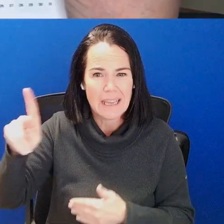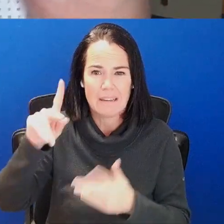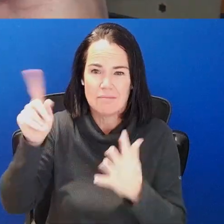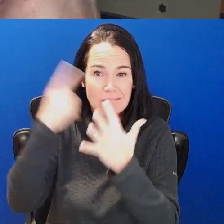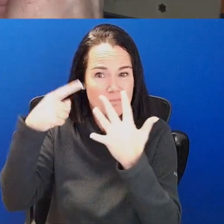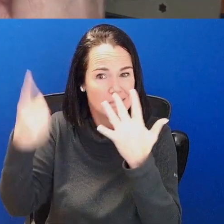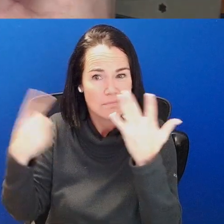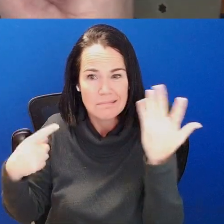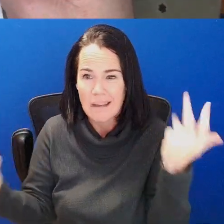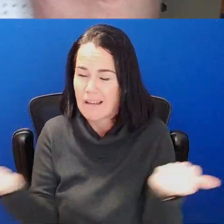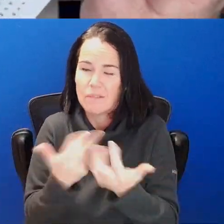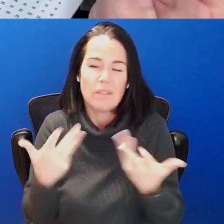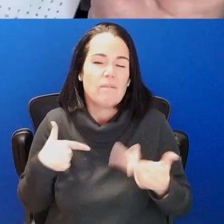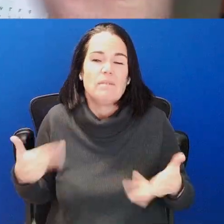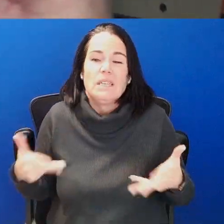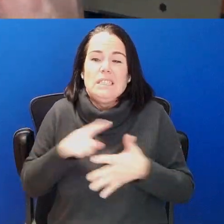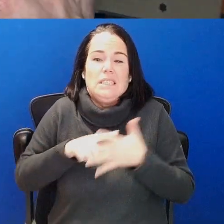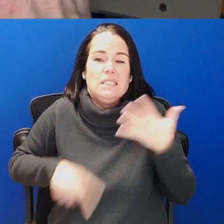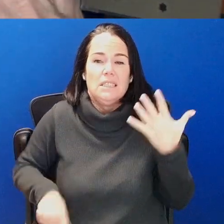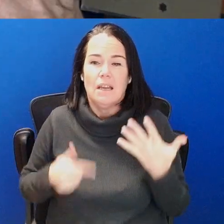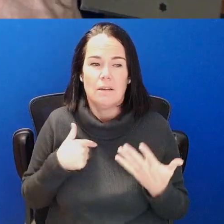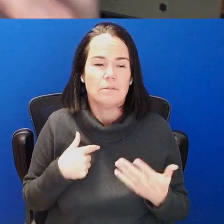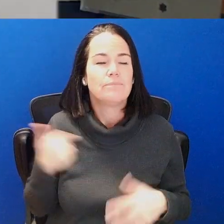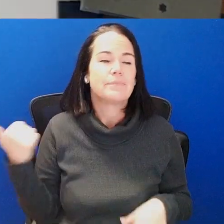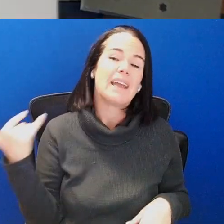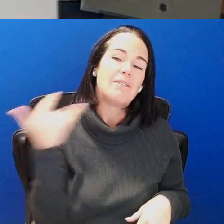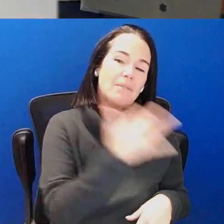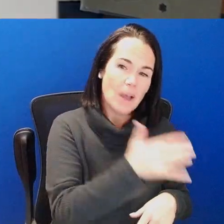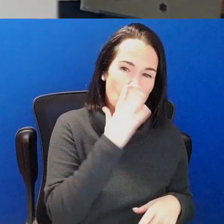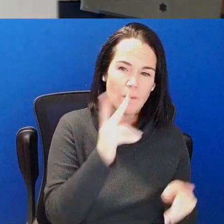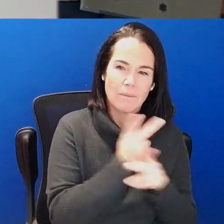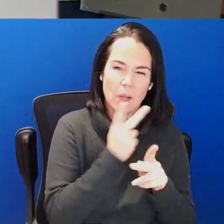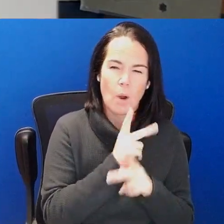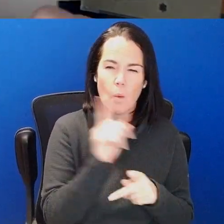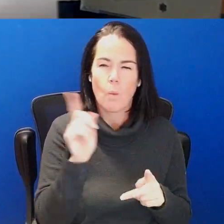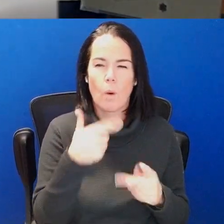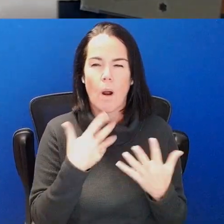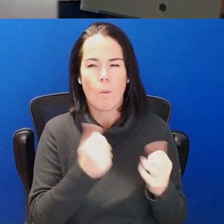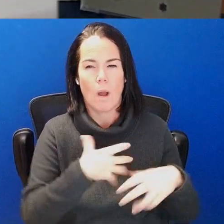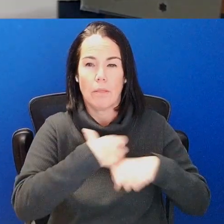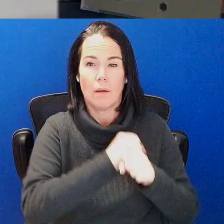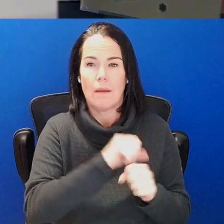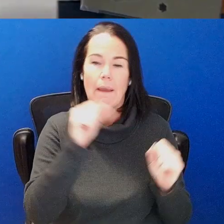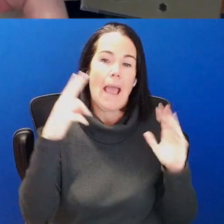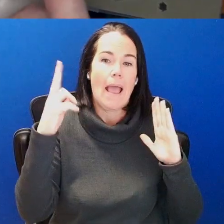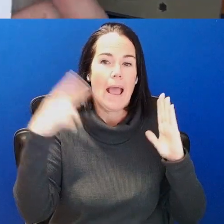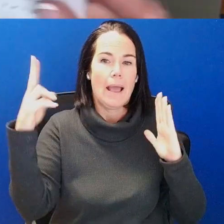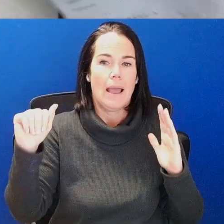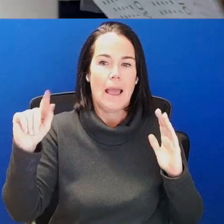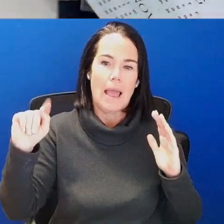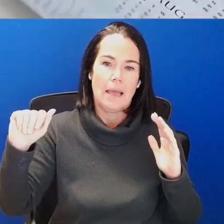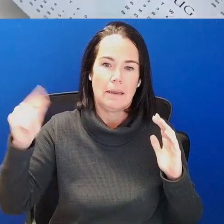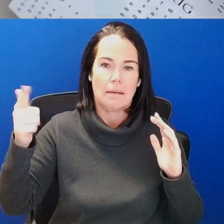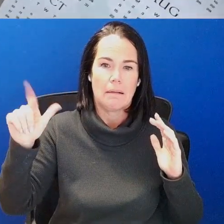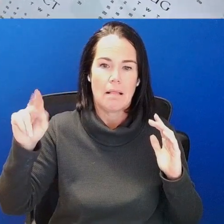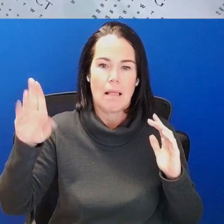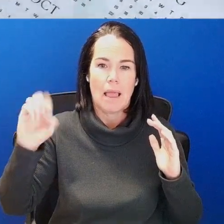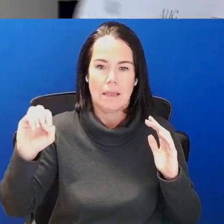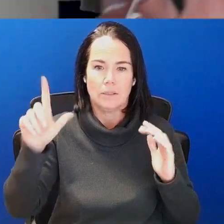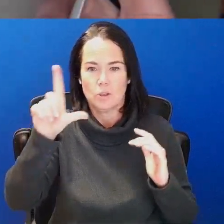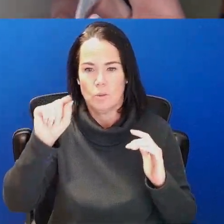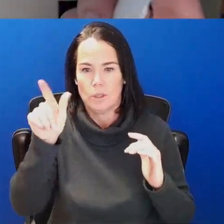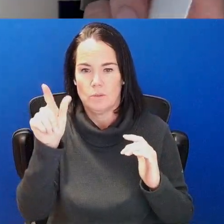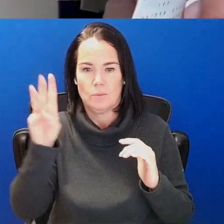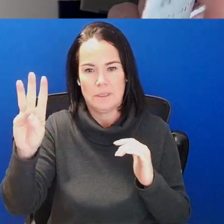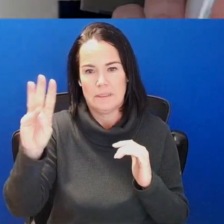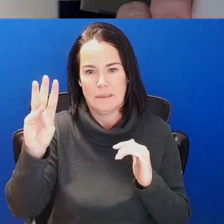things. At some point, I'm going to figure out where I want the at-a-glance calendar for 2027 to live. I thought it was